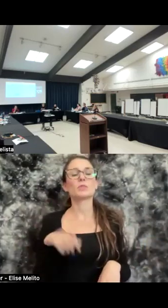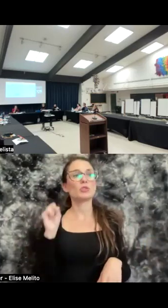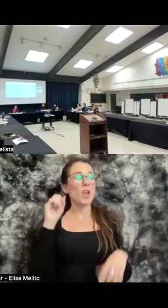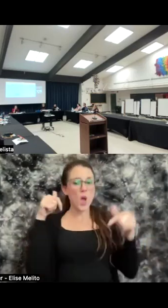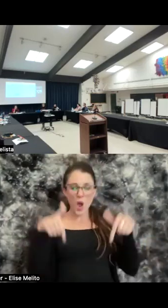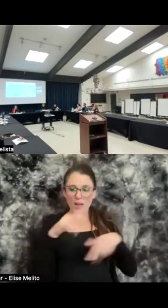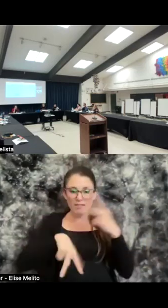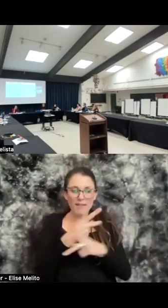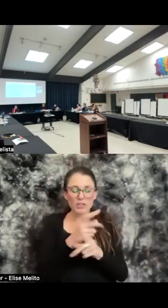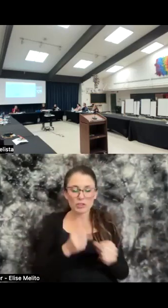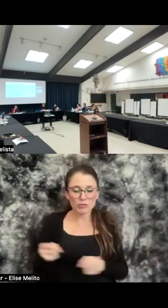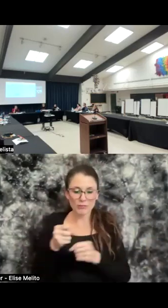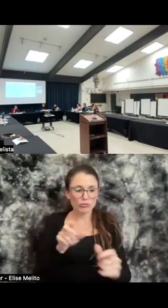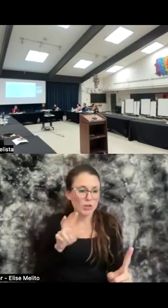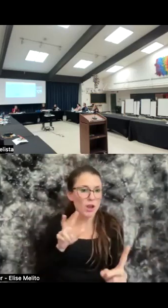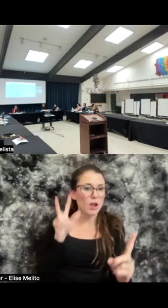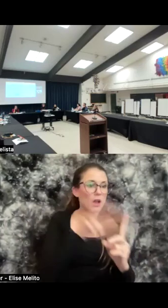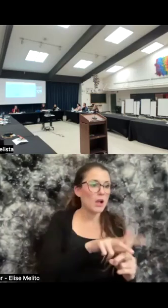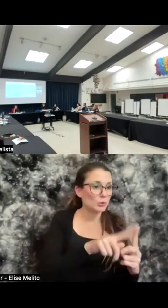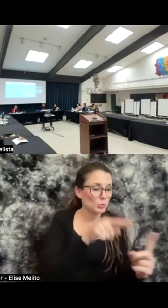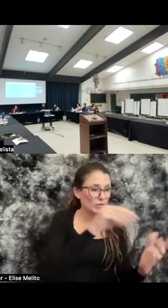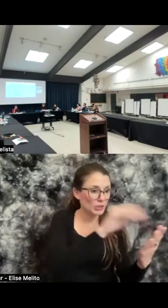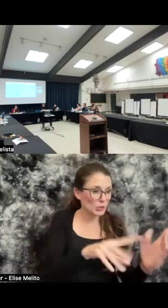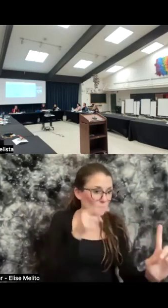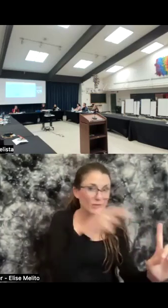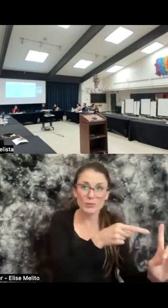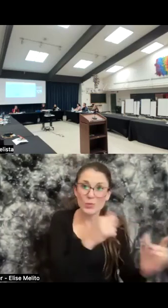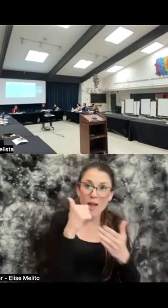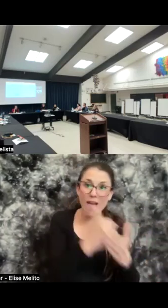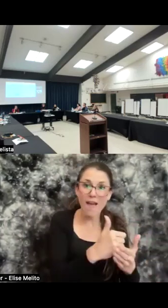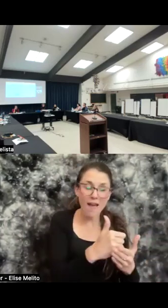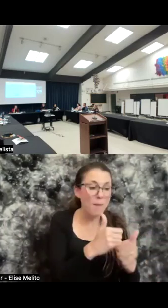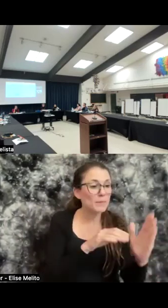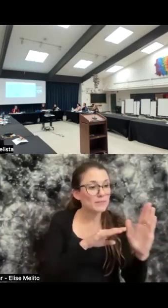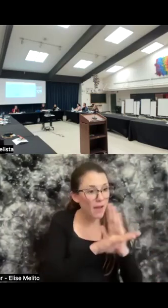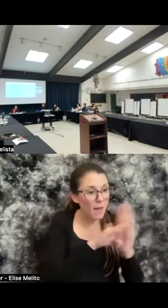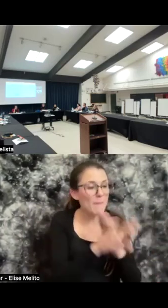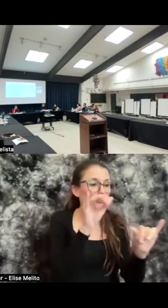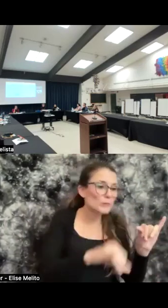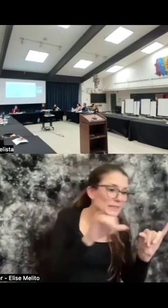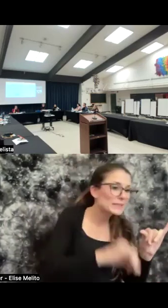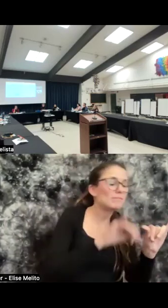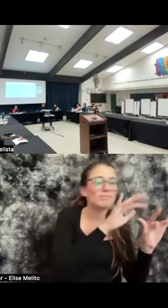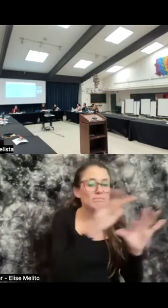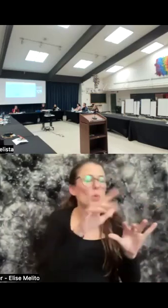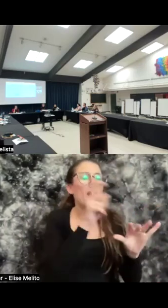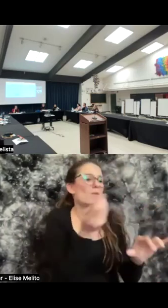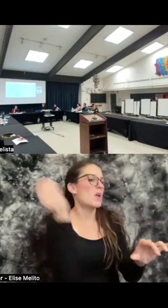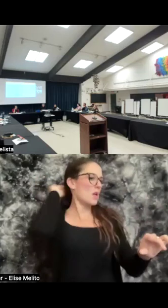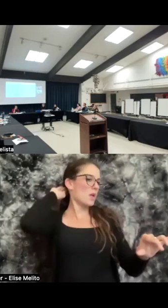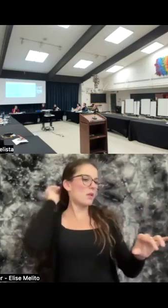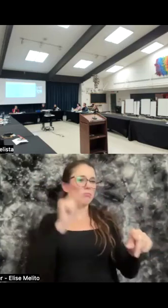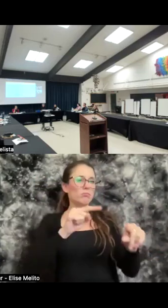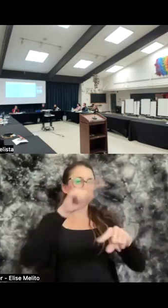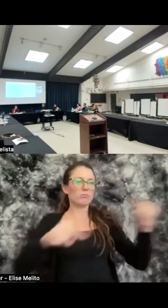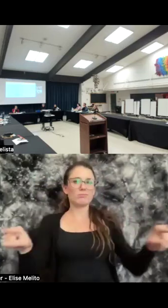of strategies to help our kids develop our students develop these routines, we need to keep that in mind